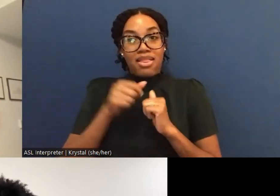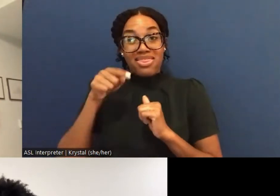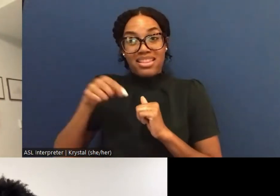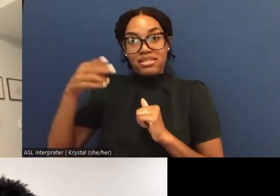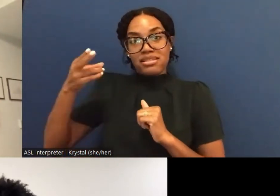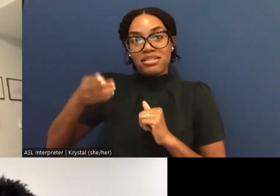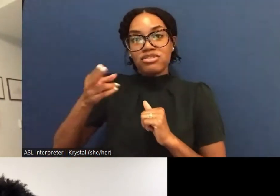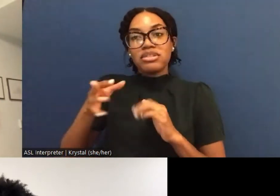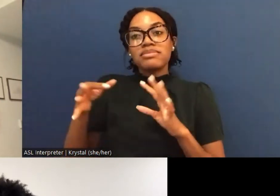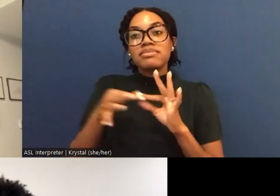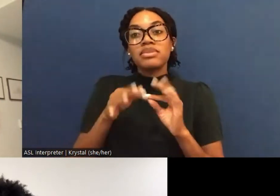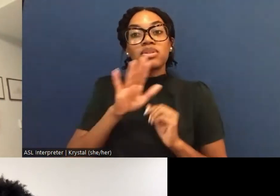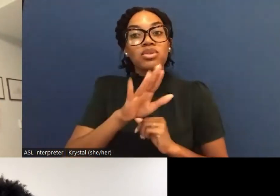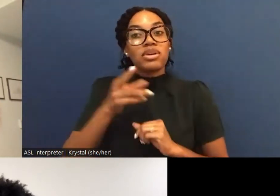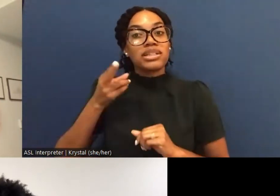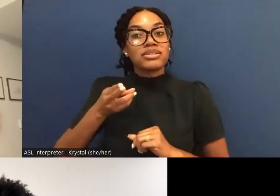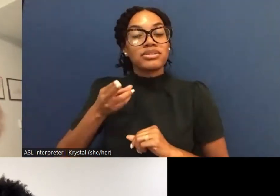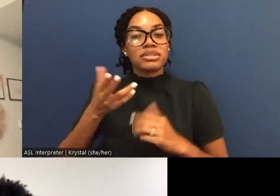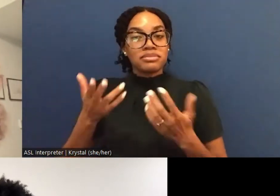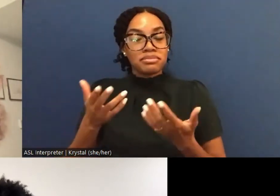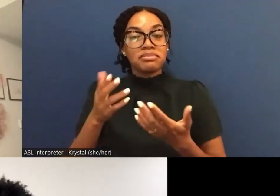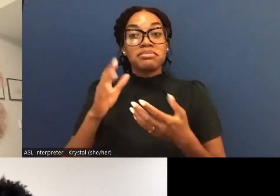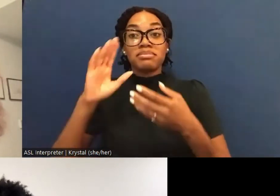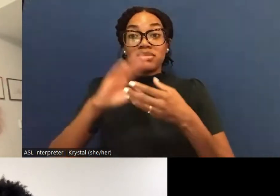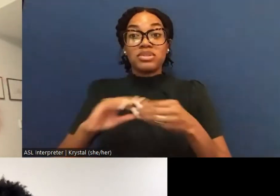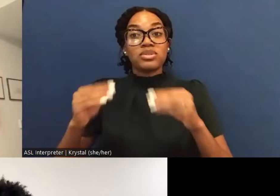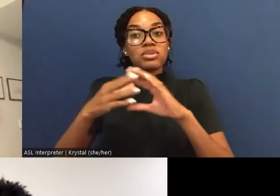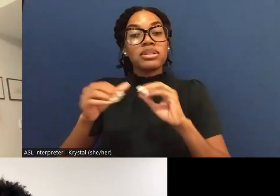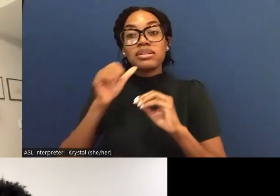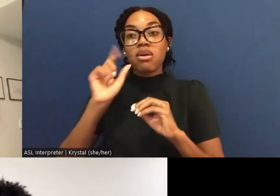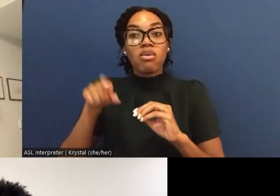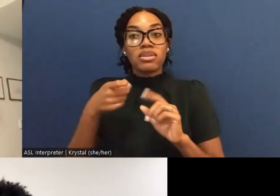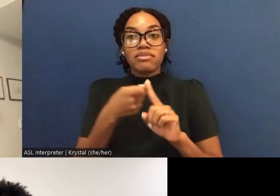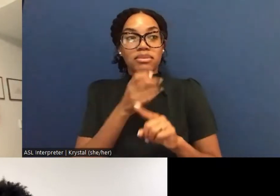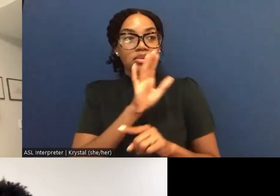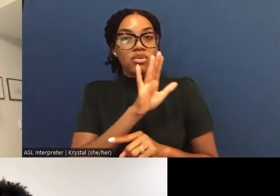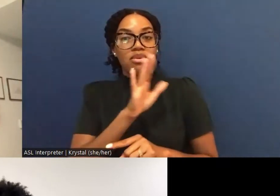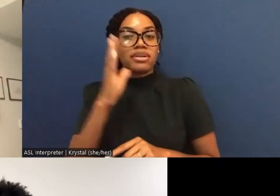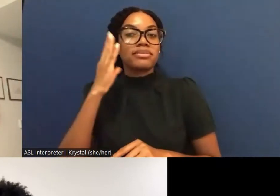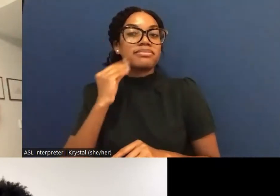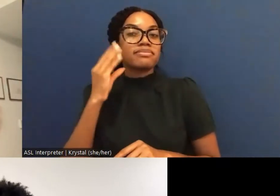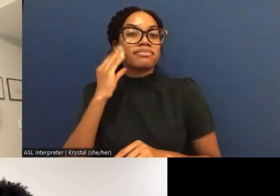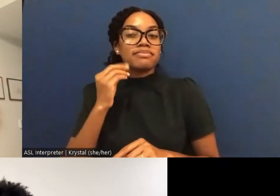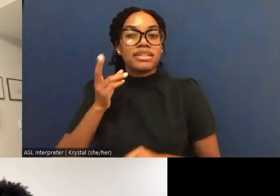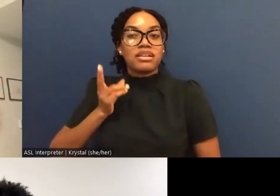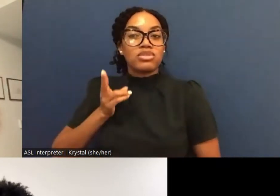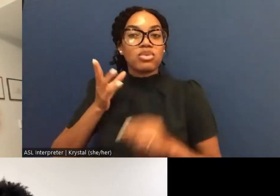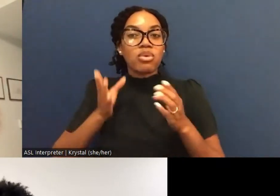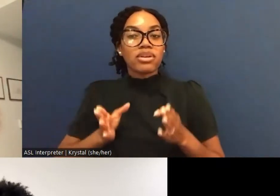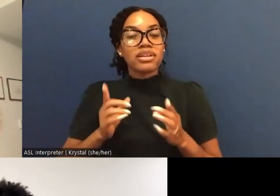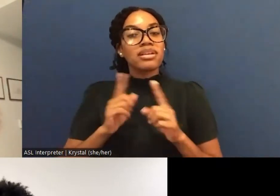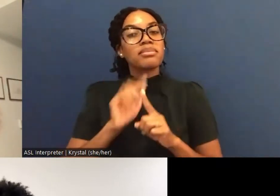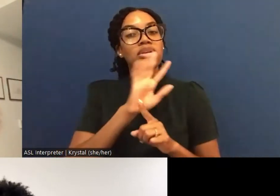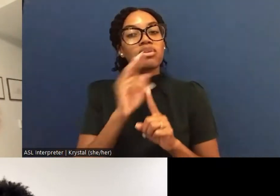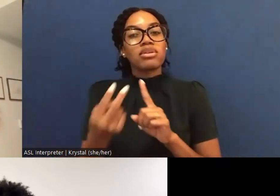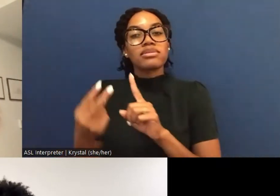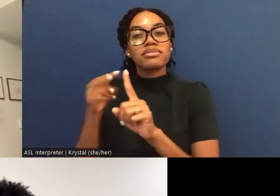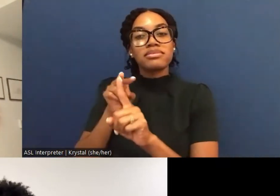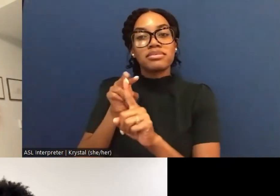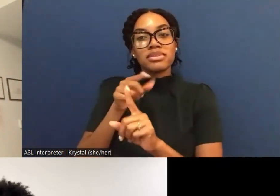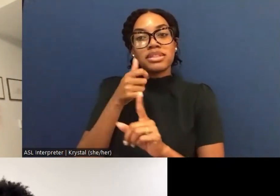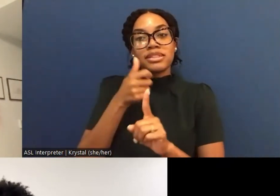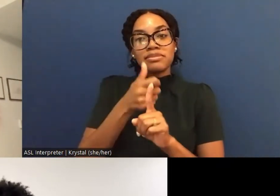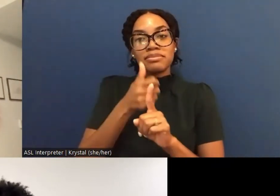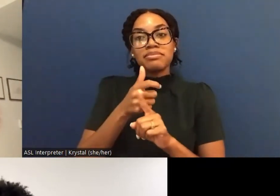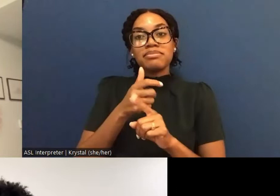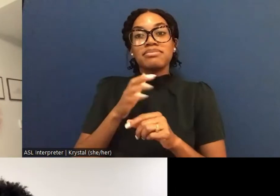the story that you tell in this book comes not just from your expertise as a historian, but also your perspective as a descendant of all four